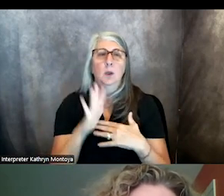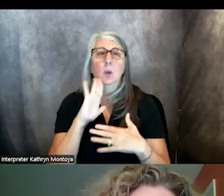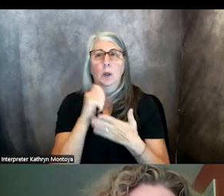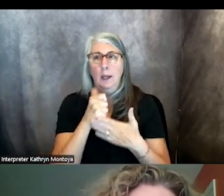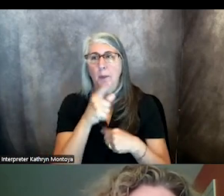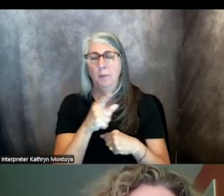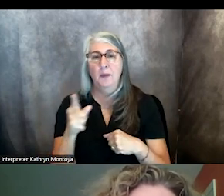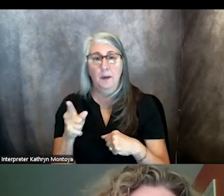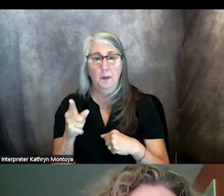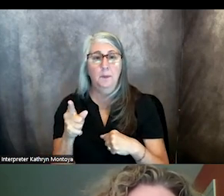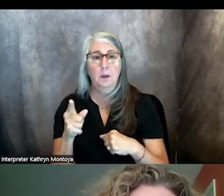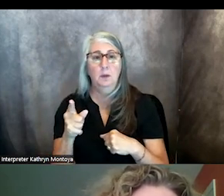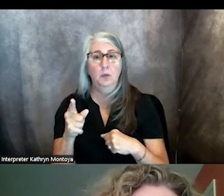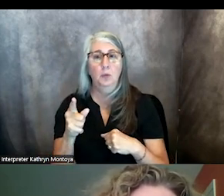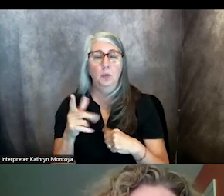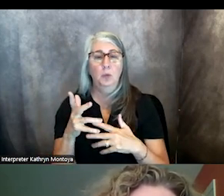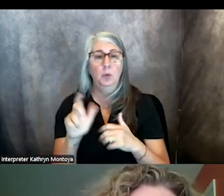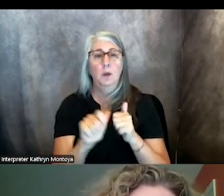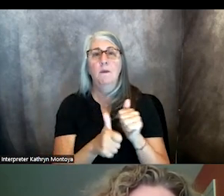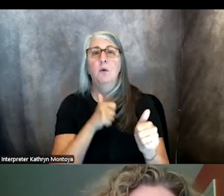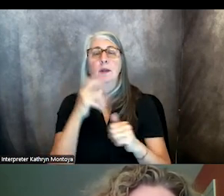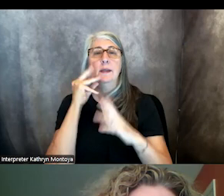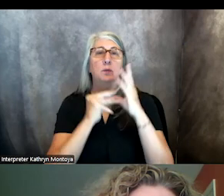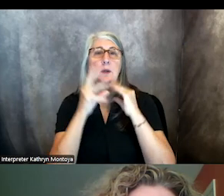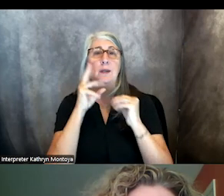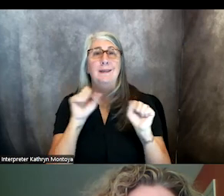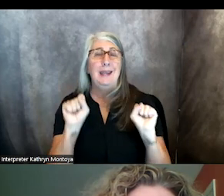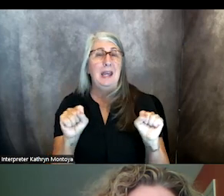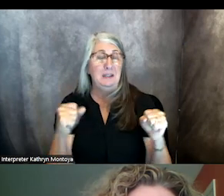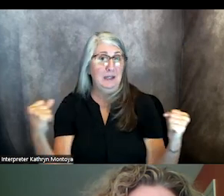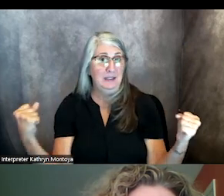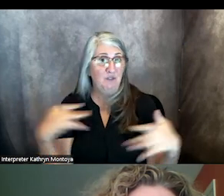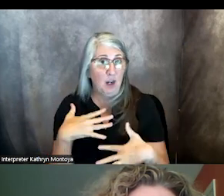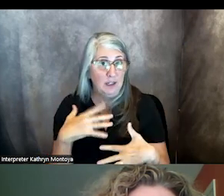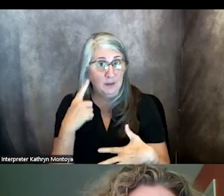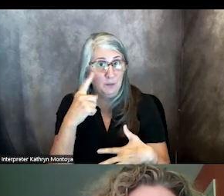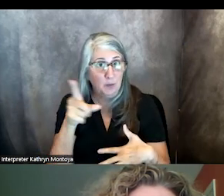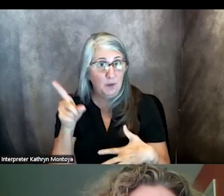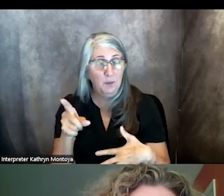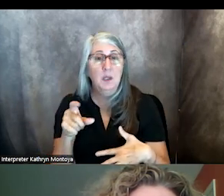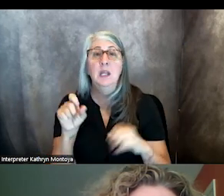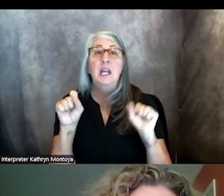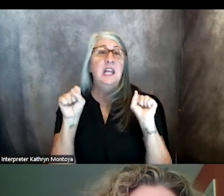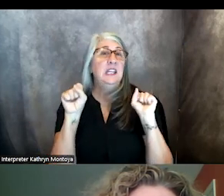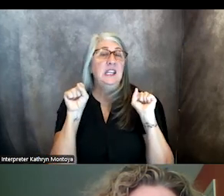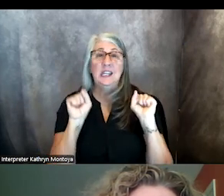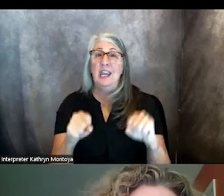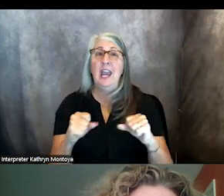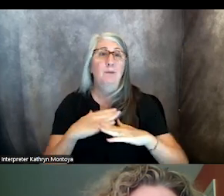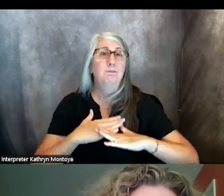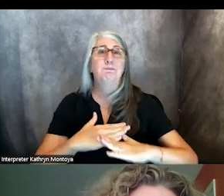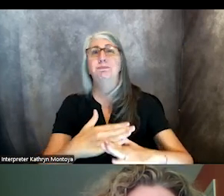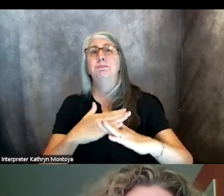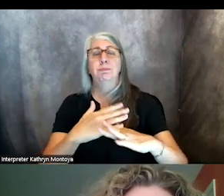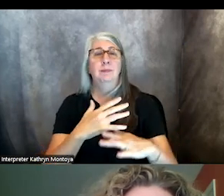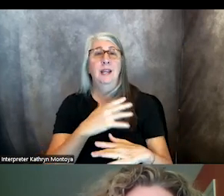not only avoid the experiences that can be really frightening, can be debilitating, and can actually even